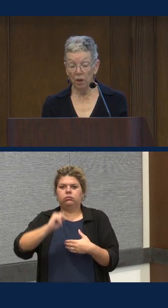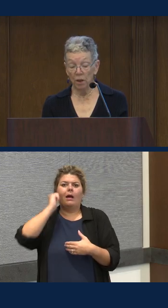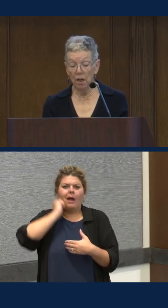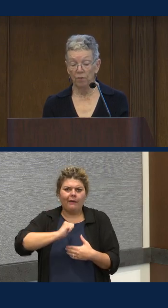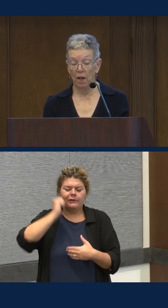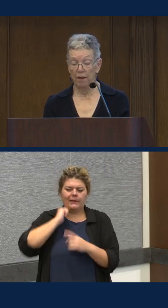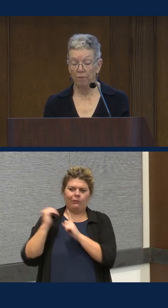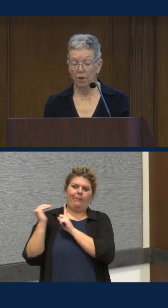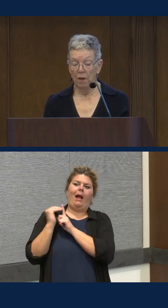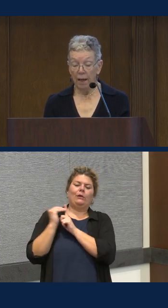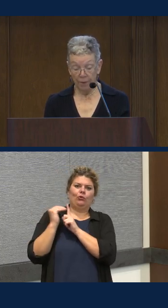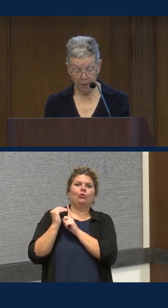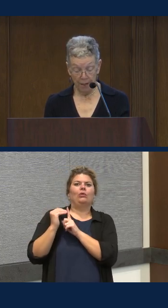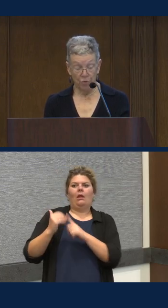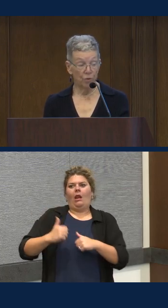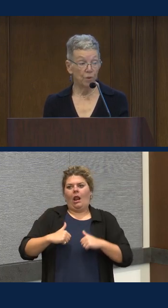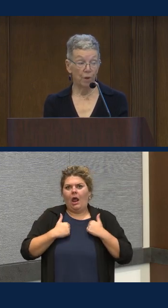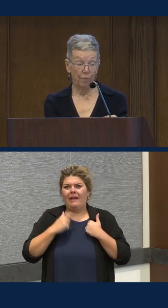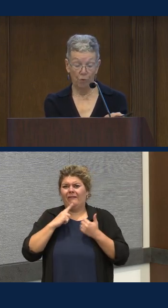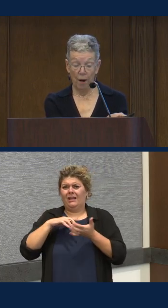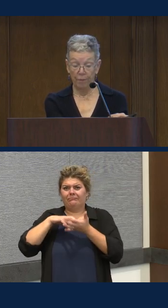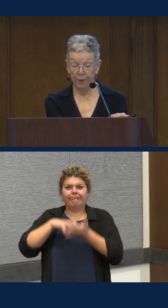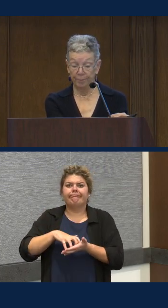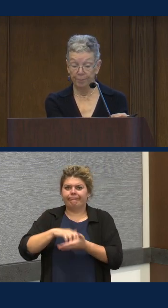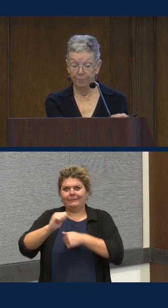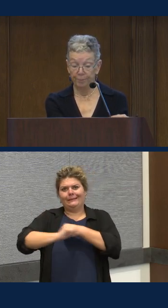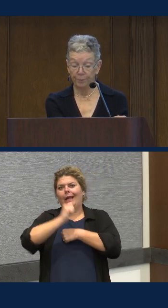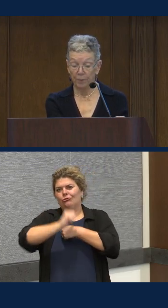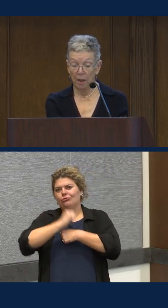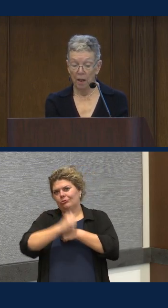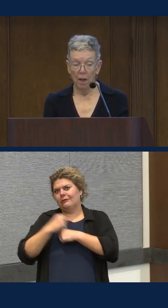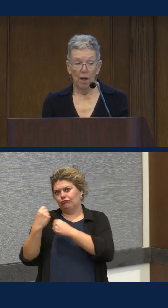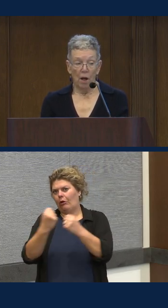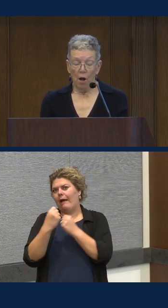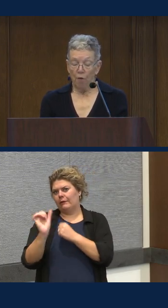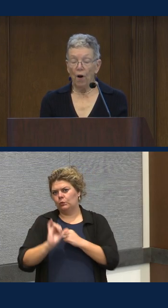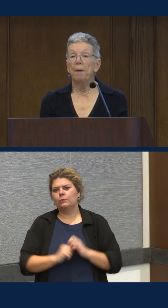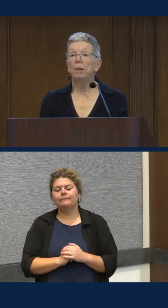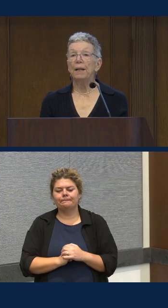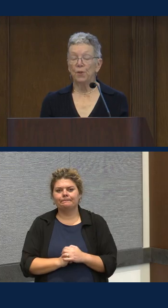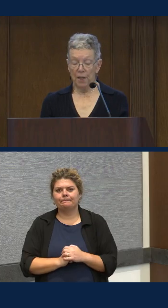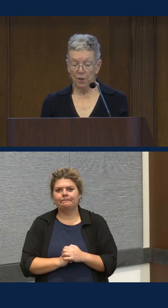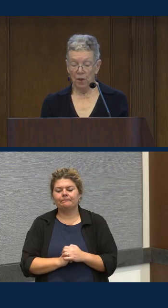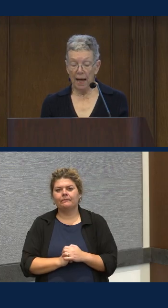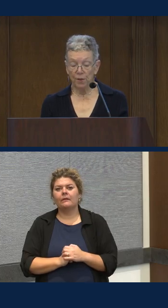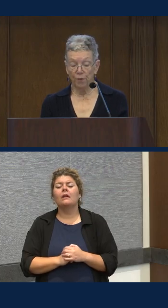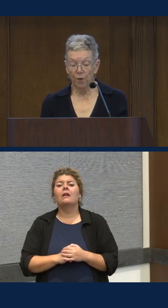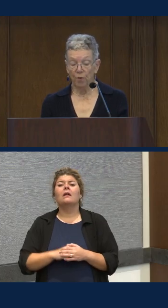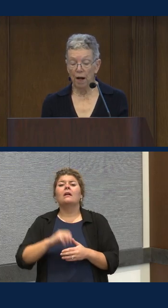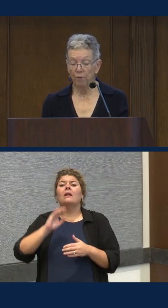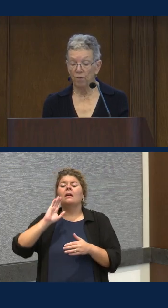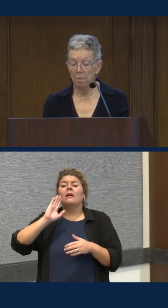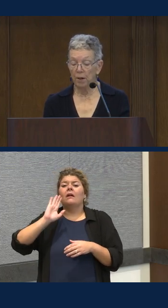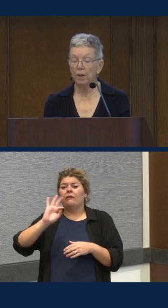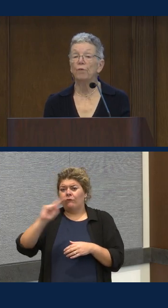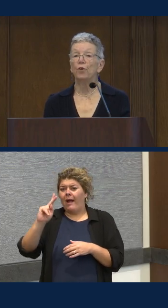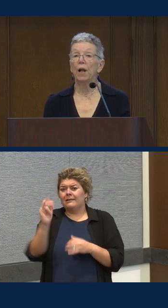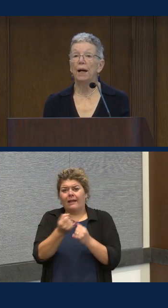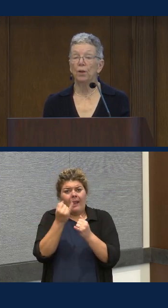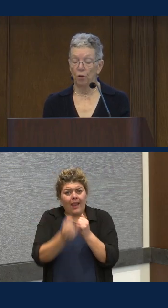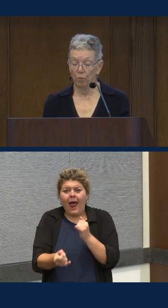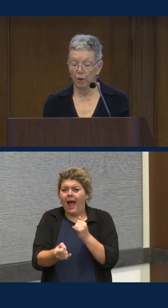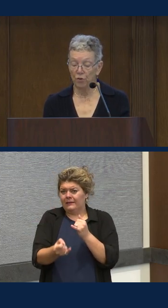the fragility of life and the dangers of driving. Frank placed his last photograph of